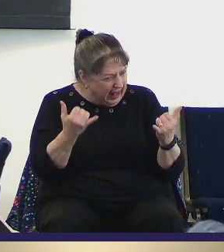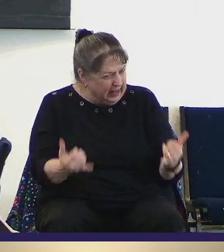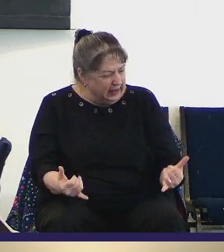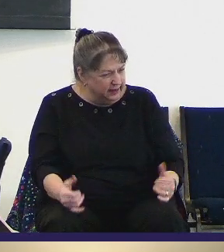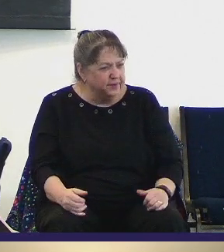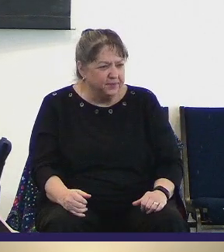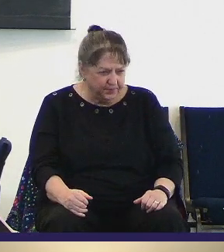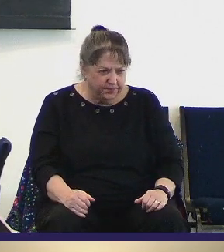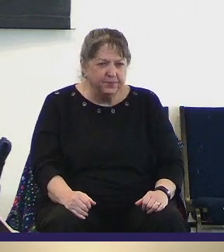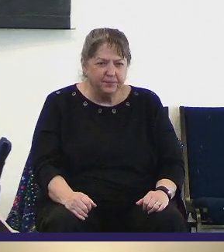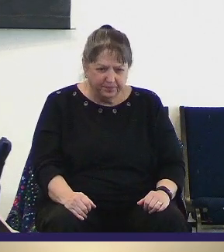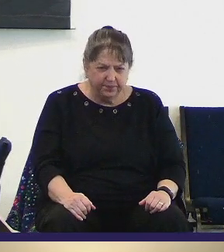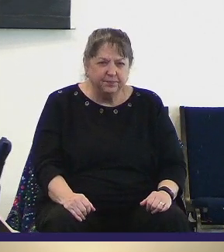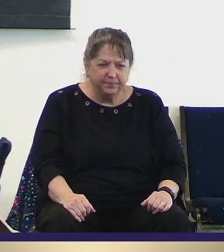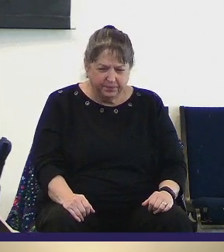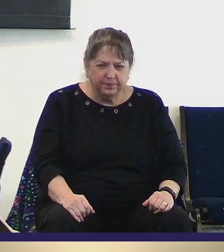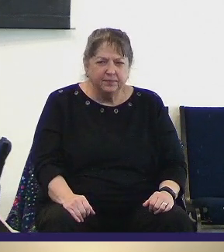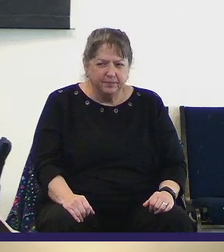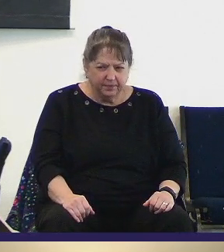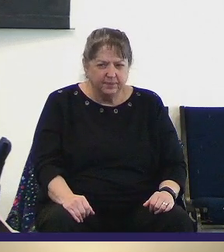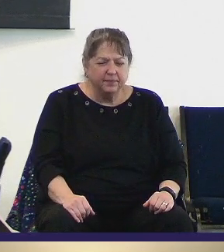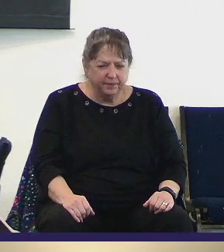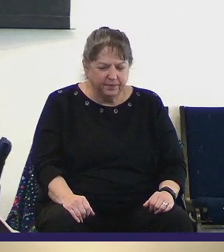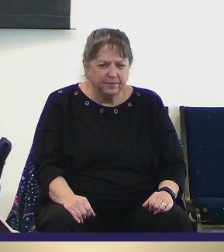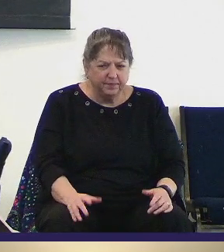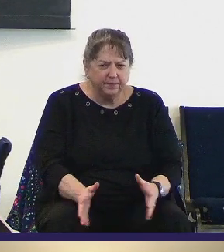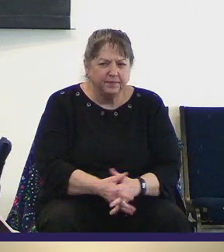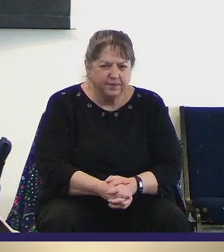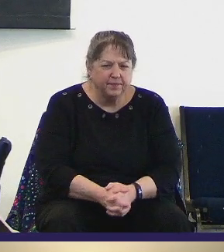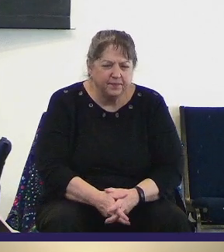And it's still changing lives.